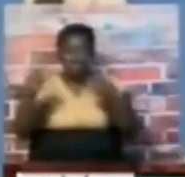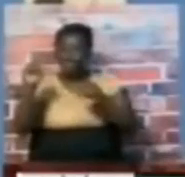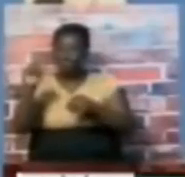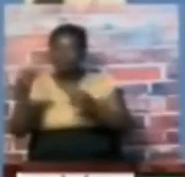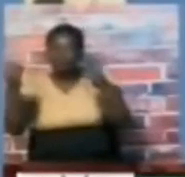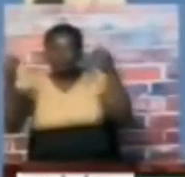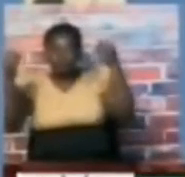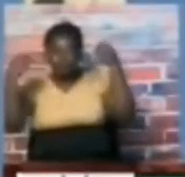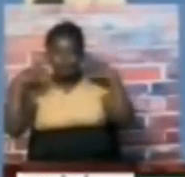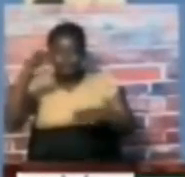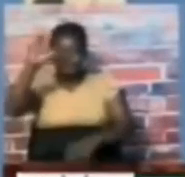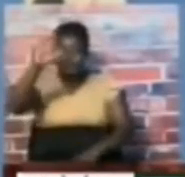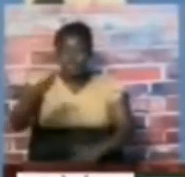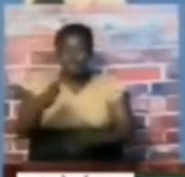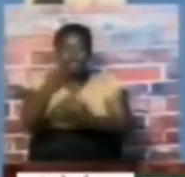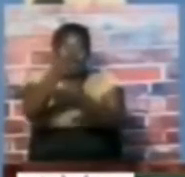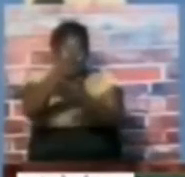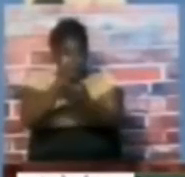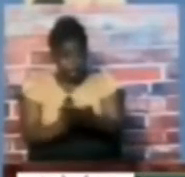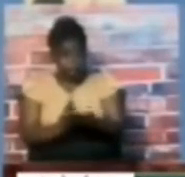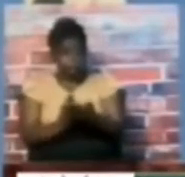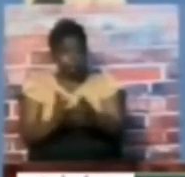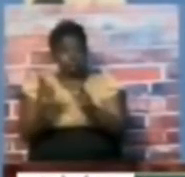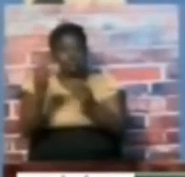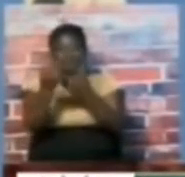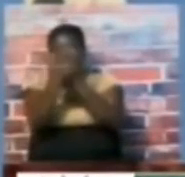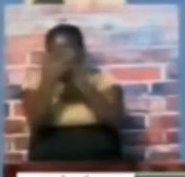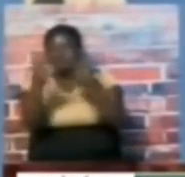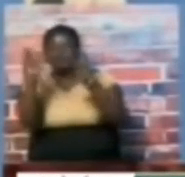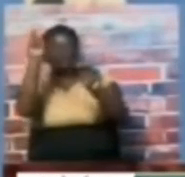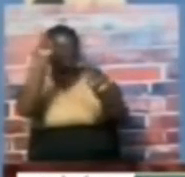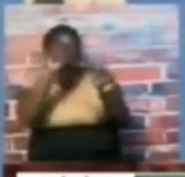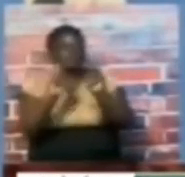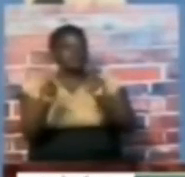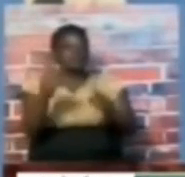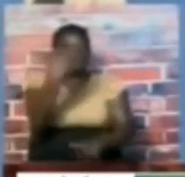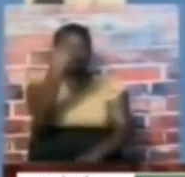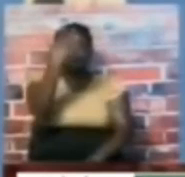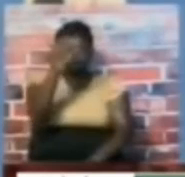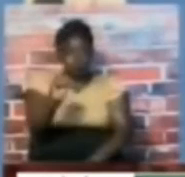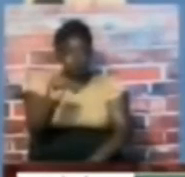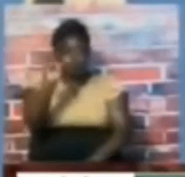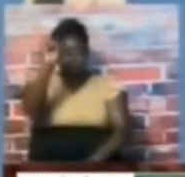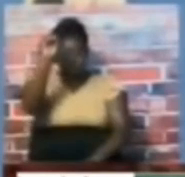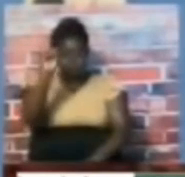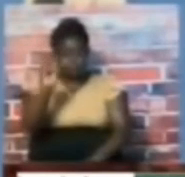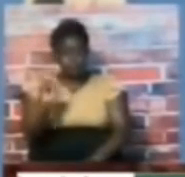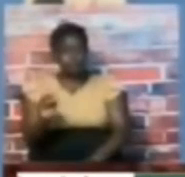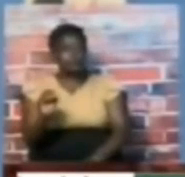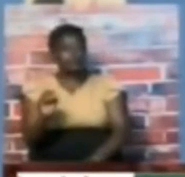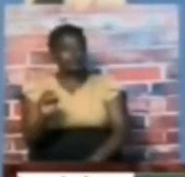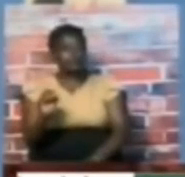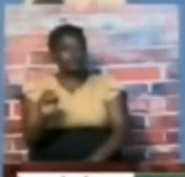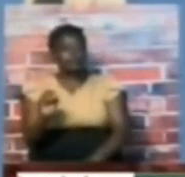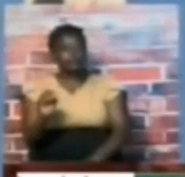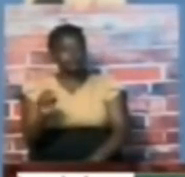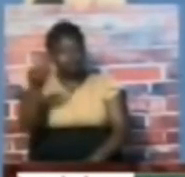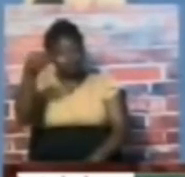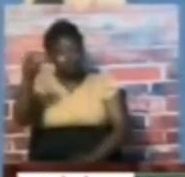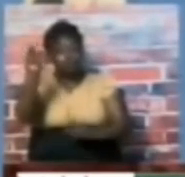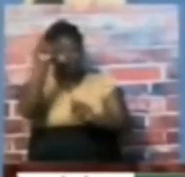would carry half load, would carry 50% of the